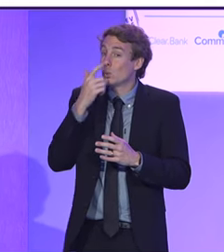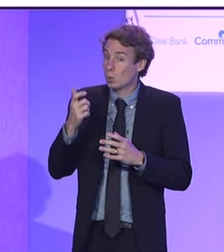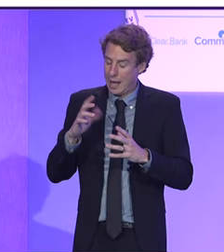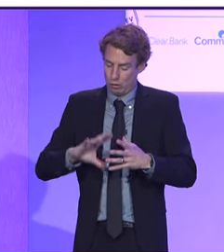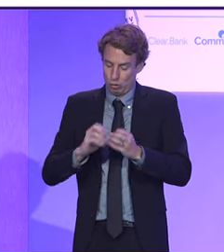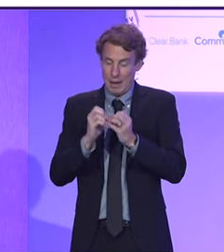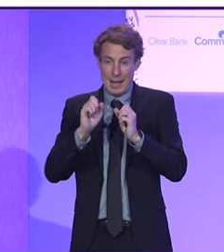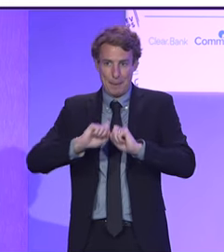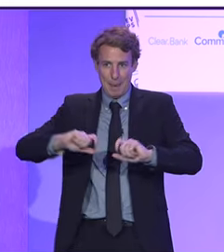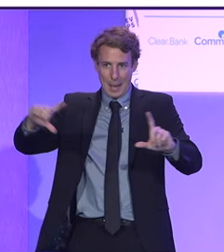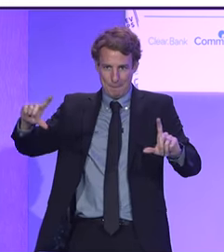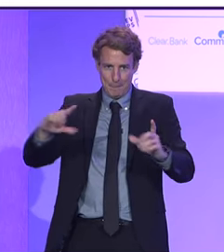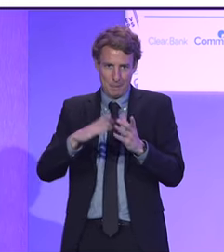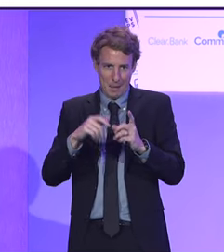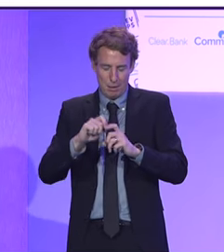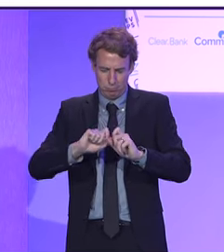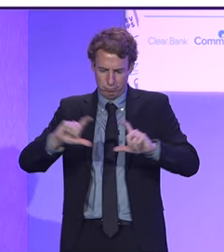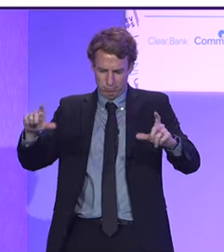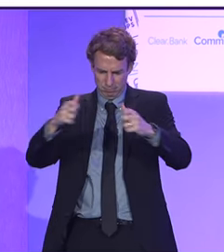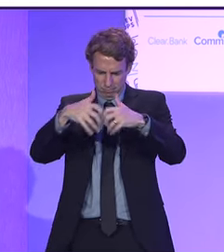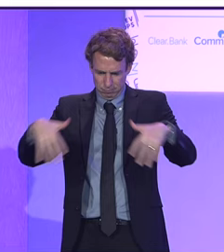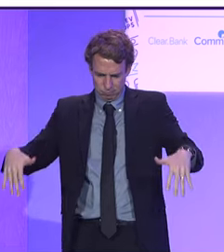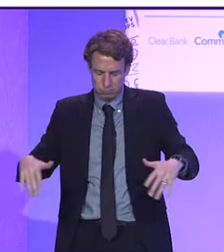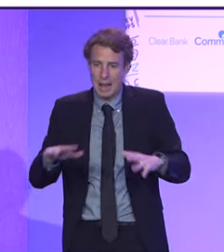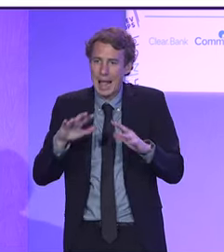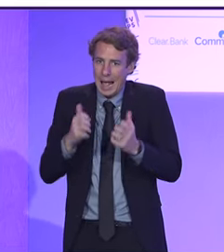and learn how to break out of these system traps.